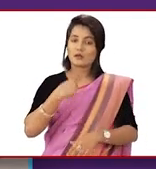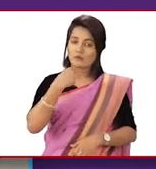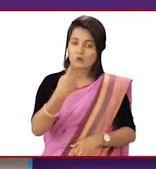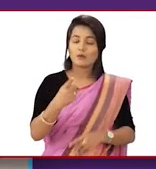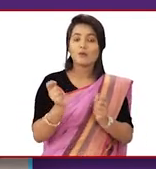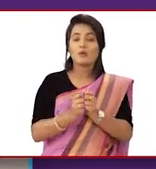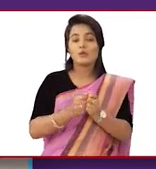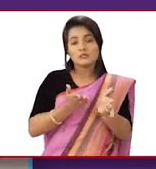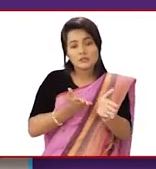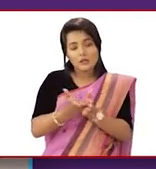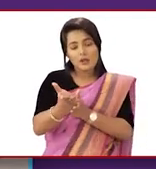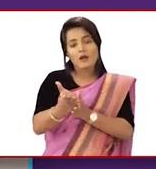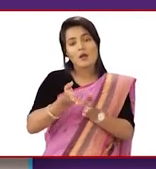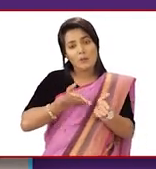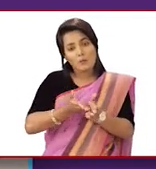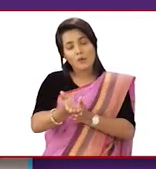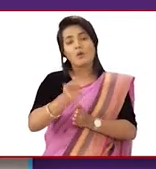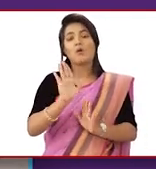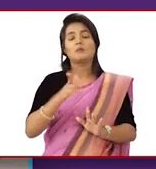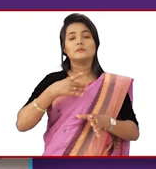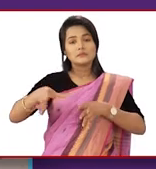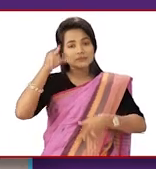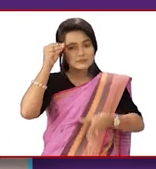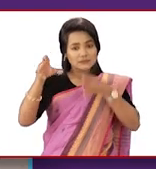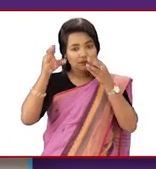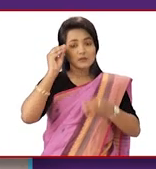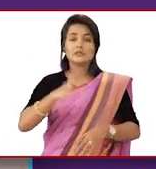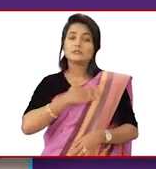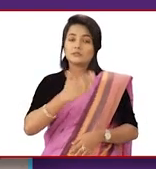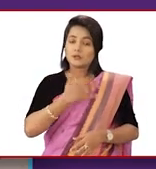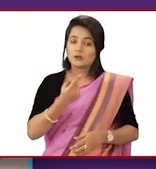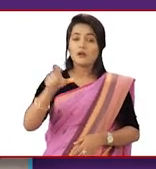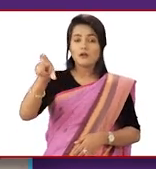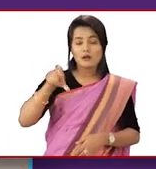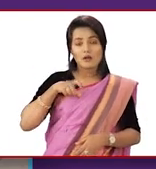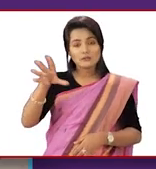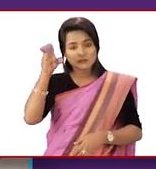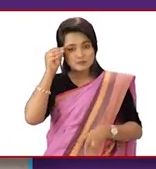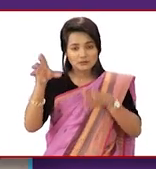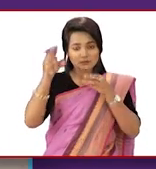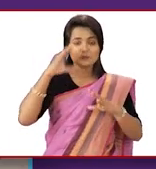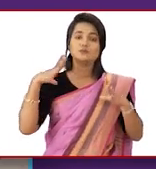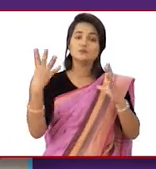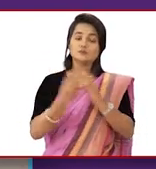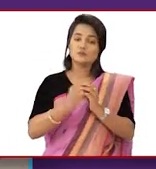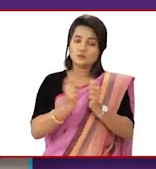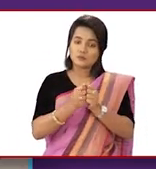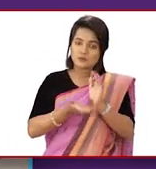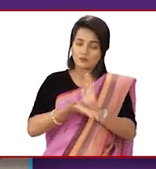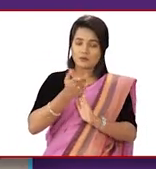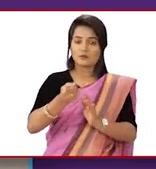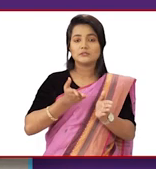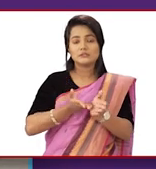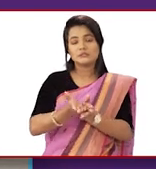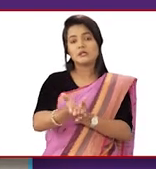it has to be a continuous journey. We have to learn, relearn, unlearn, and learn again and do again. So then the journey has